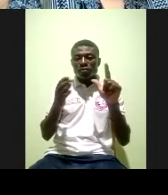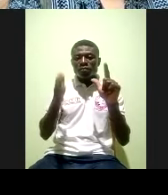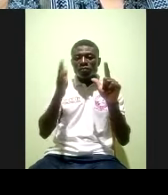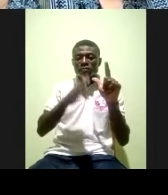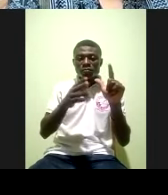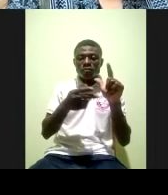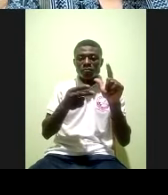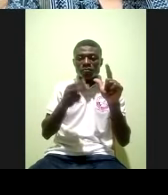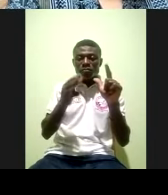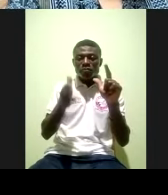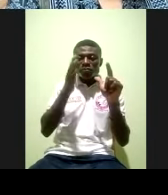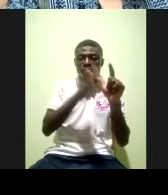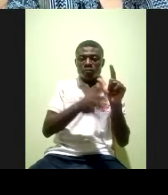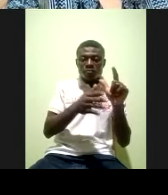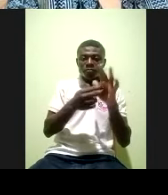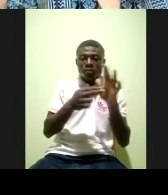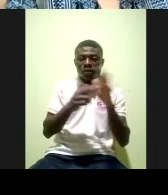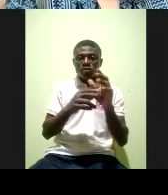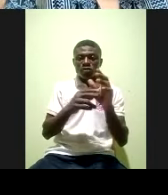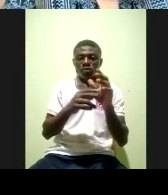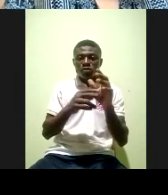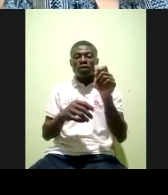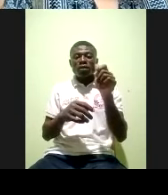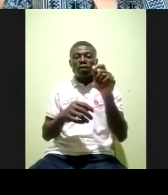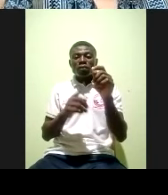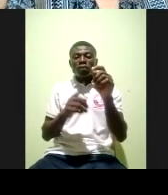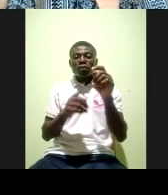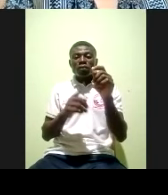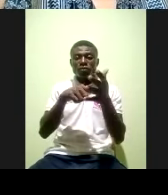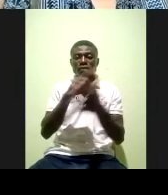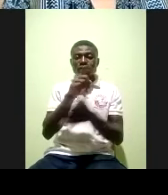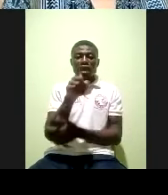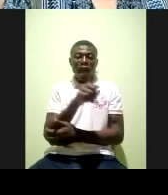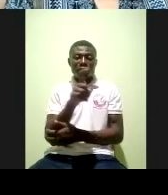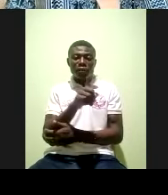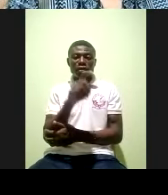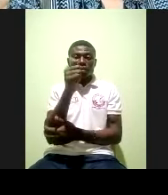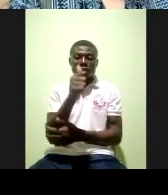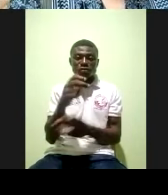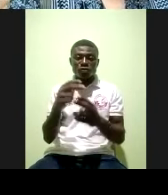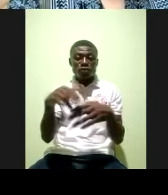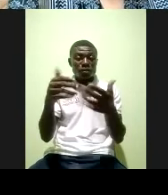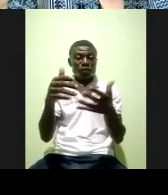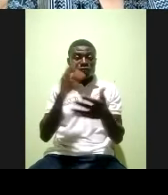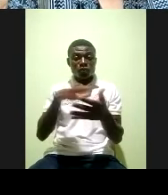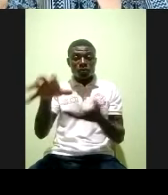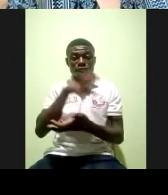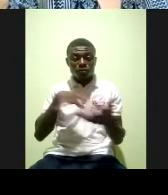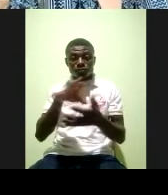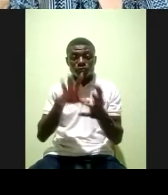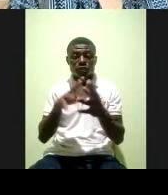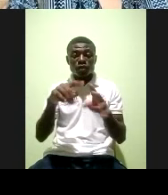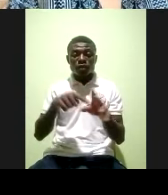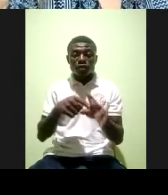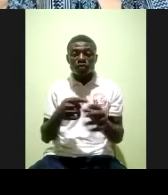side, and then we go to the 100 sides. But why is this for the children? It becomes very confusing. They might start doing